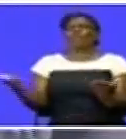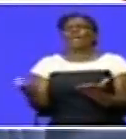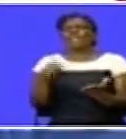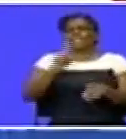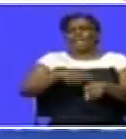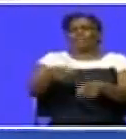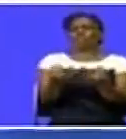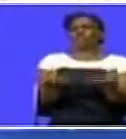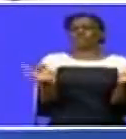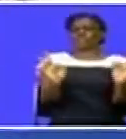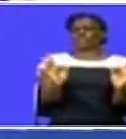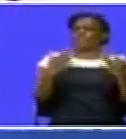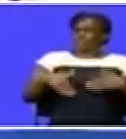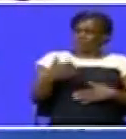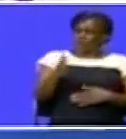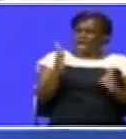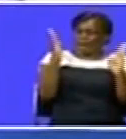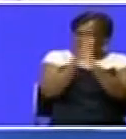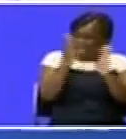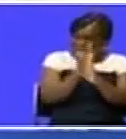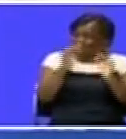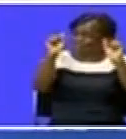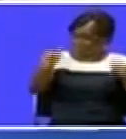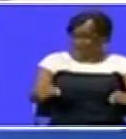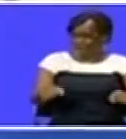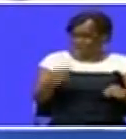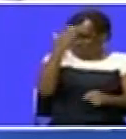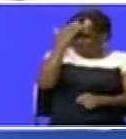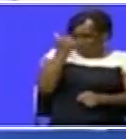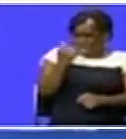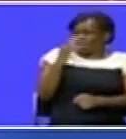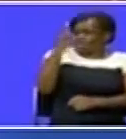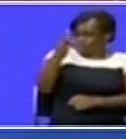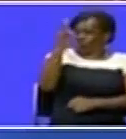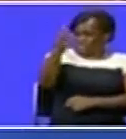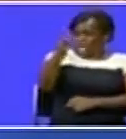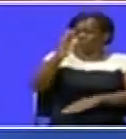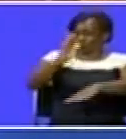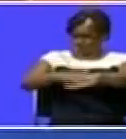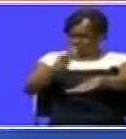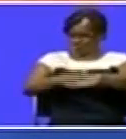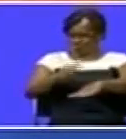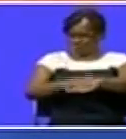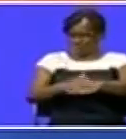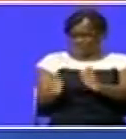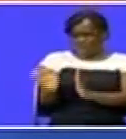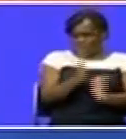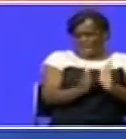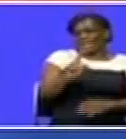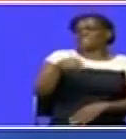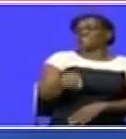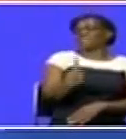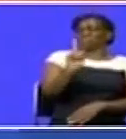mikono. Hawa watu watajificha kwa mashimu. Kwa sababu pahali tunaenda sio mchezo. So they need to rearrange themselves.